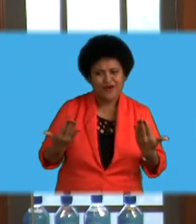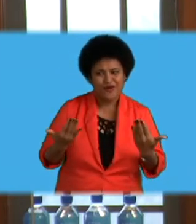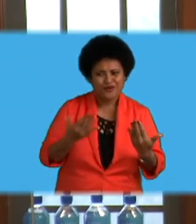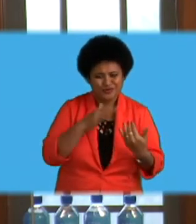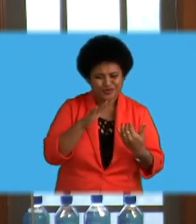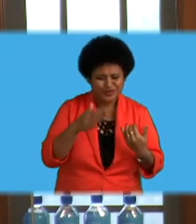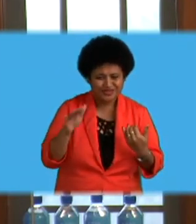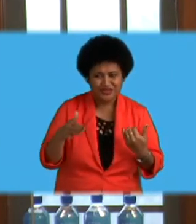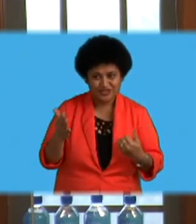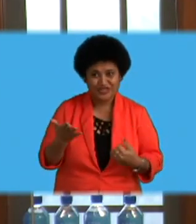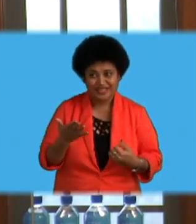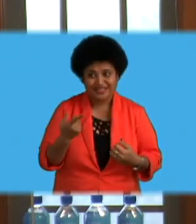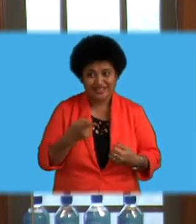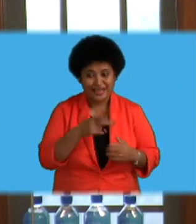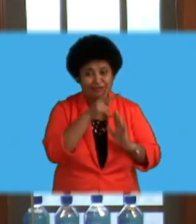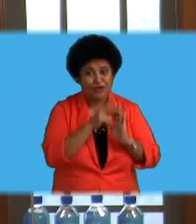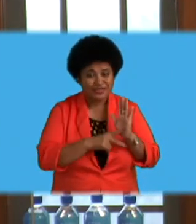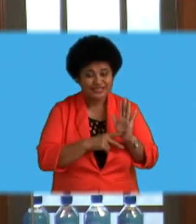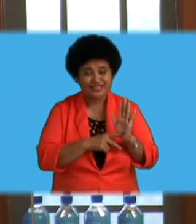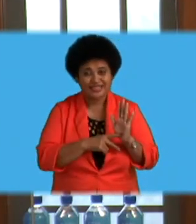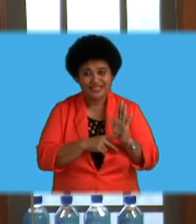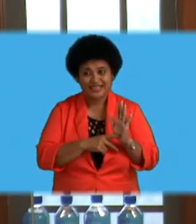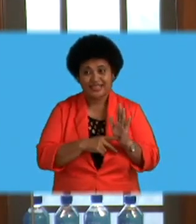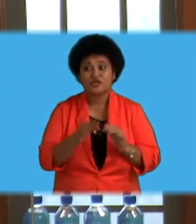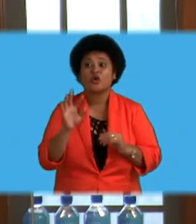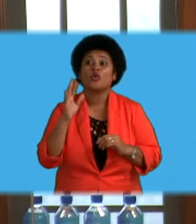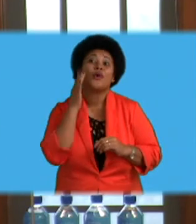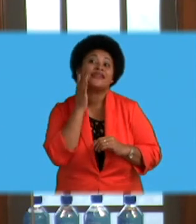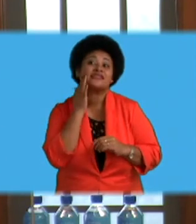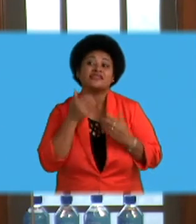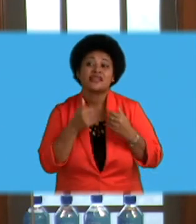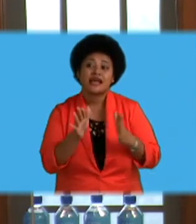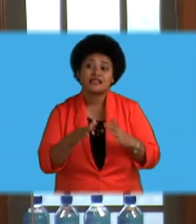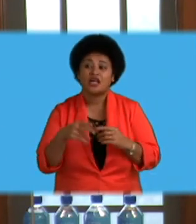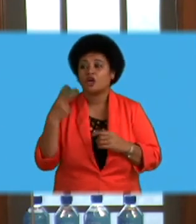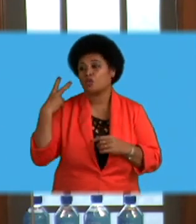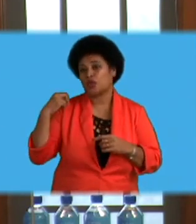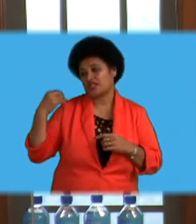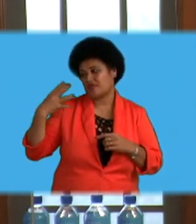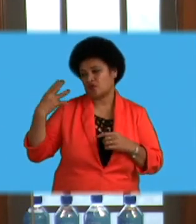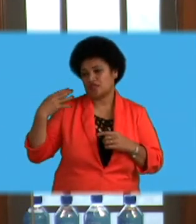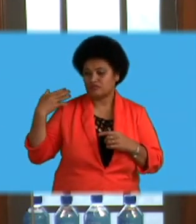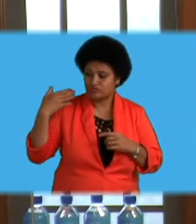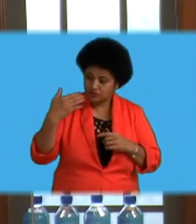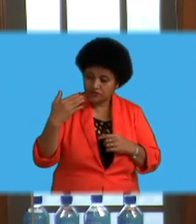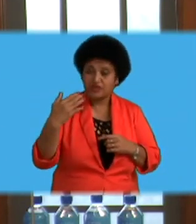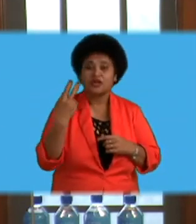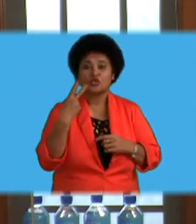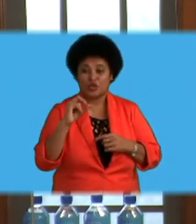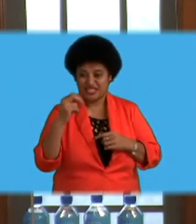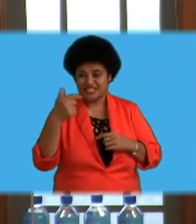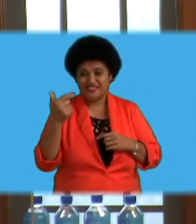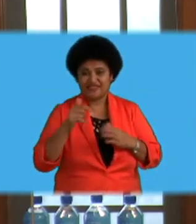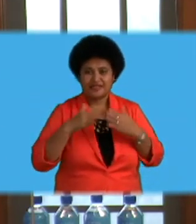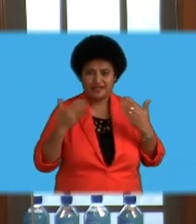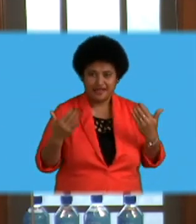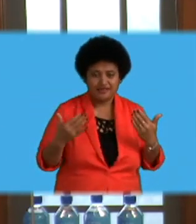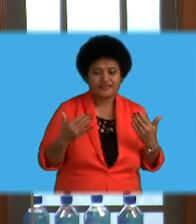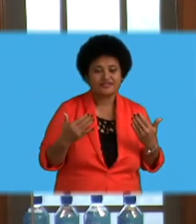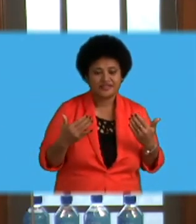under review since 2014. This is 2017. It